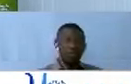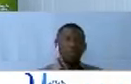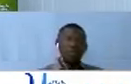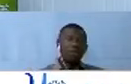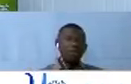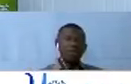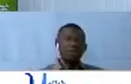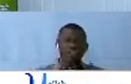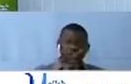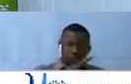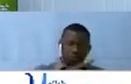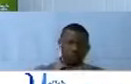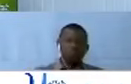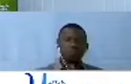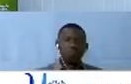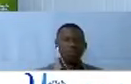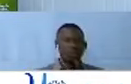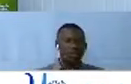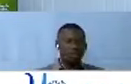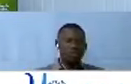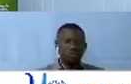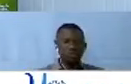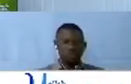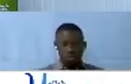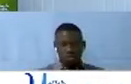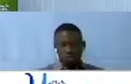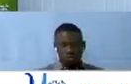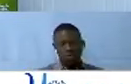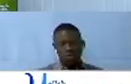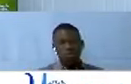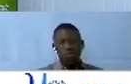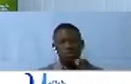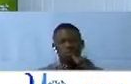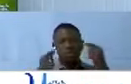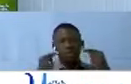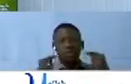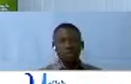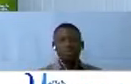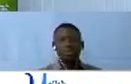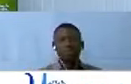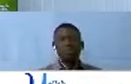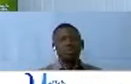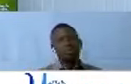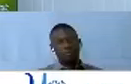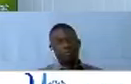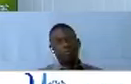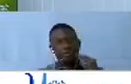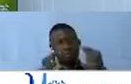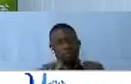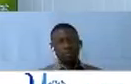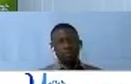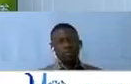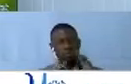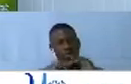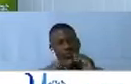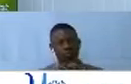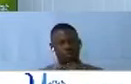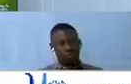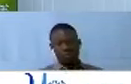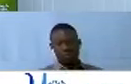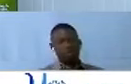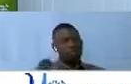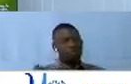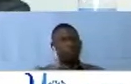statements. Police ke balu wala tarra tabulu batu bare di bu malankolu wala do ko mu safarol te pour même de fala ni même be kala ya